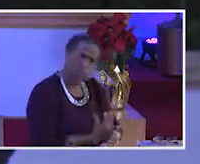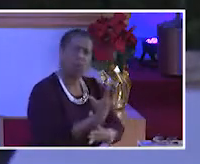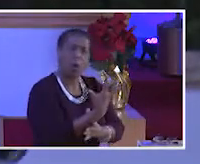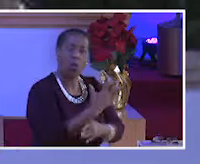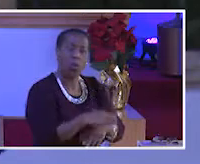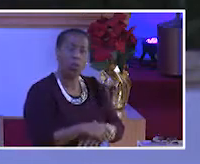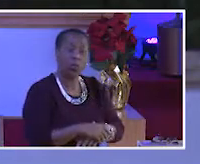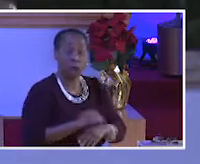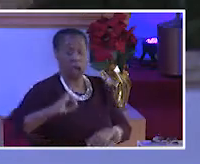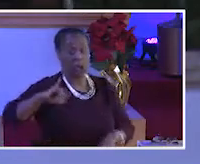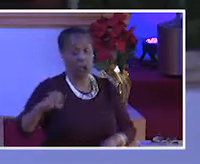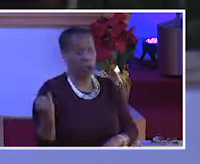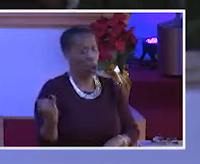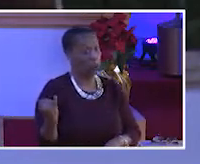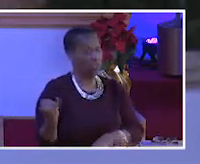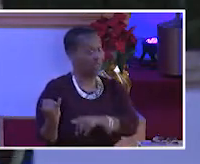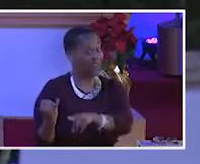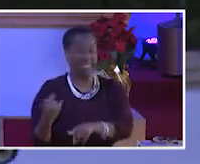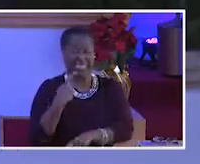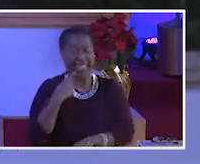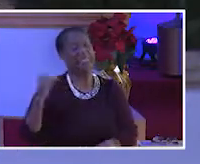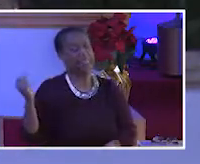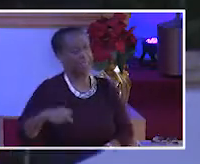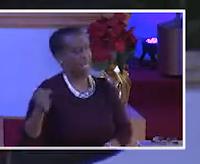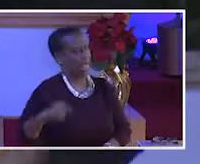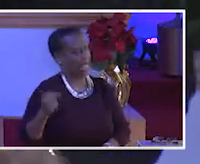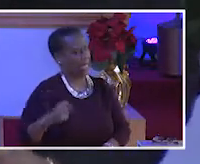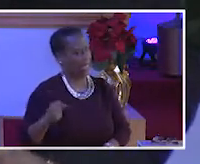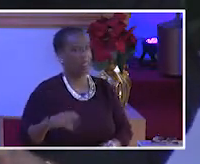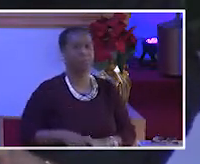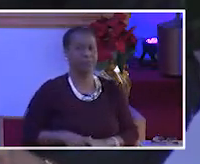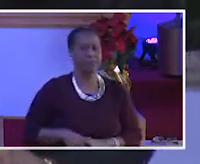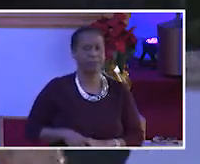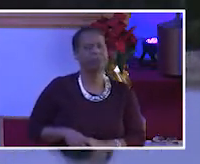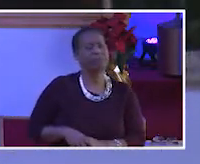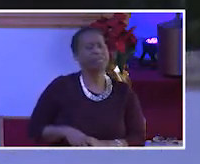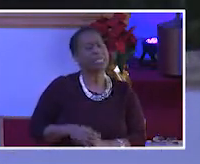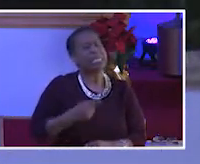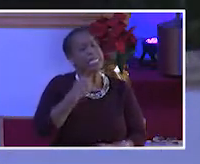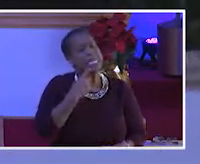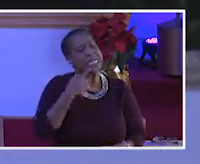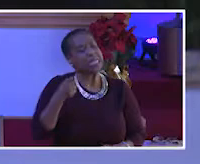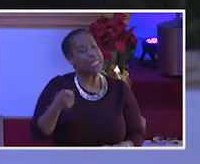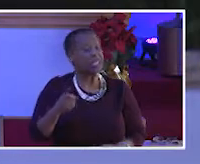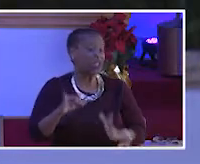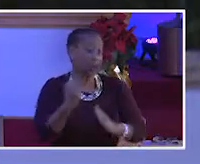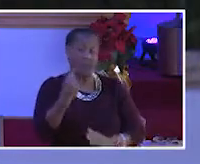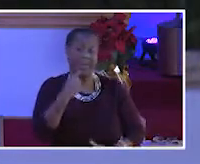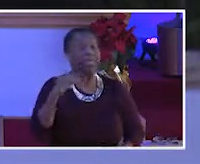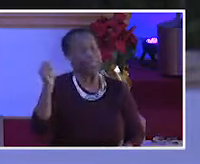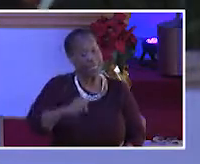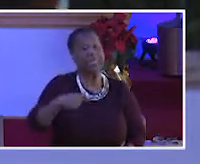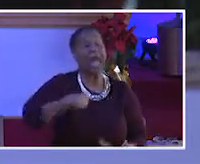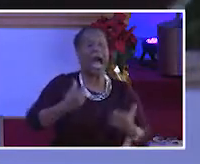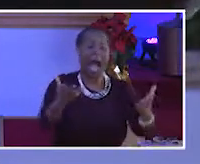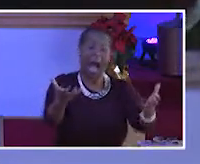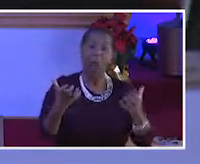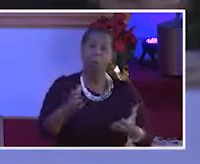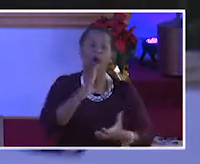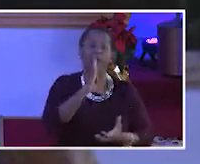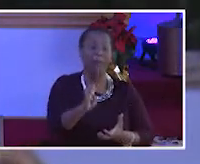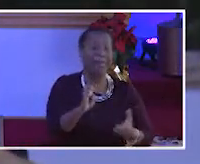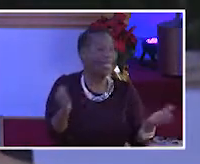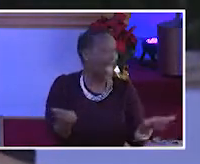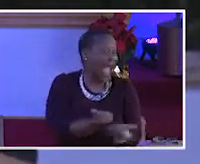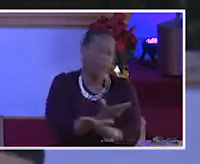maturation. Joseph, by saying yes, as the choir just sung, is essentially saying, I want to be